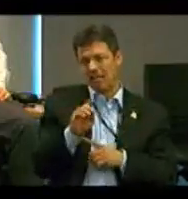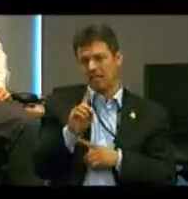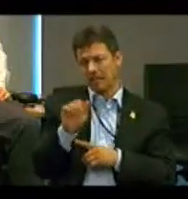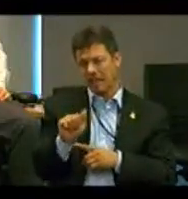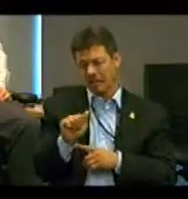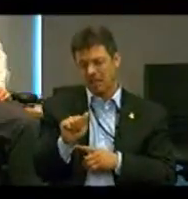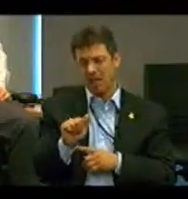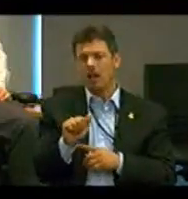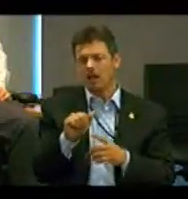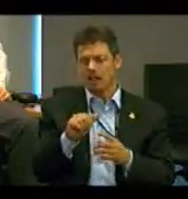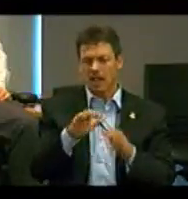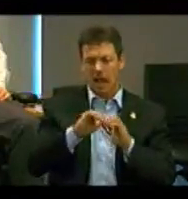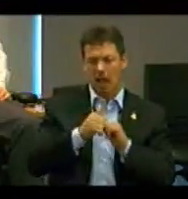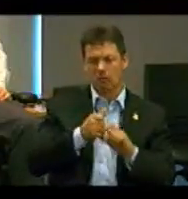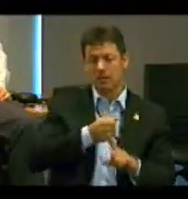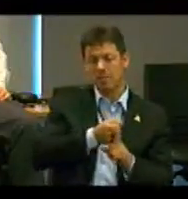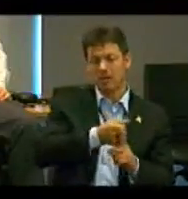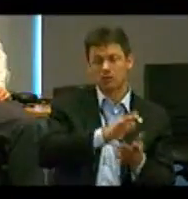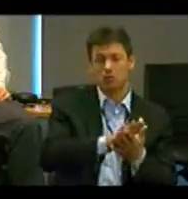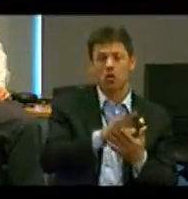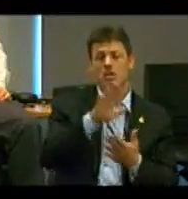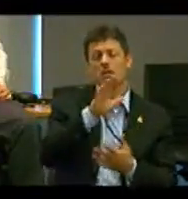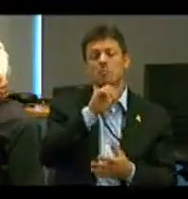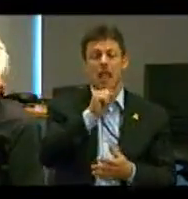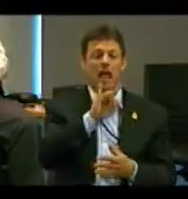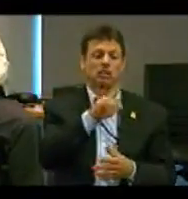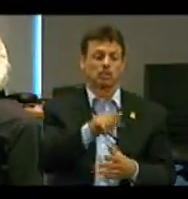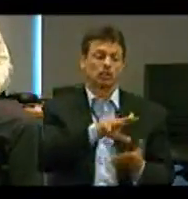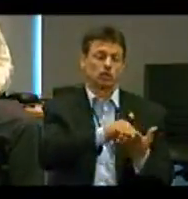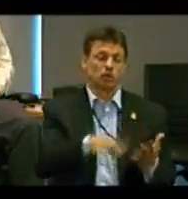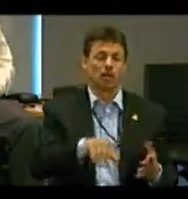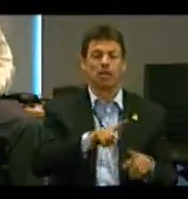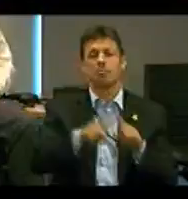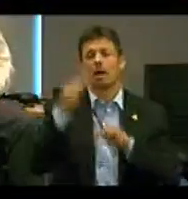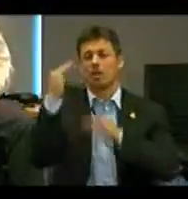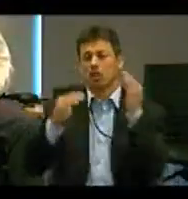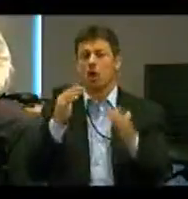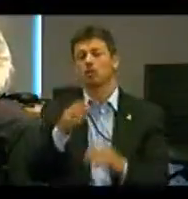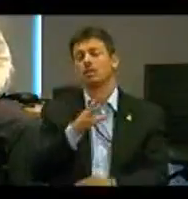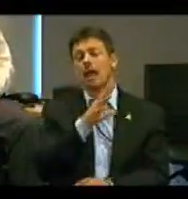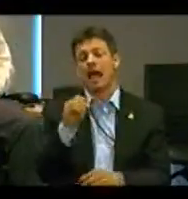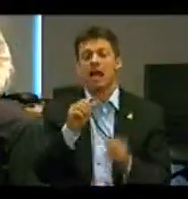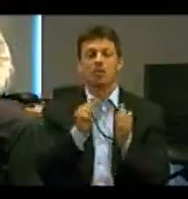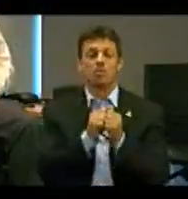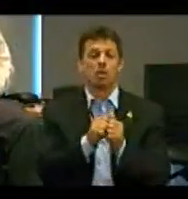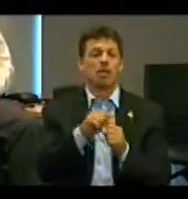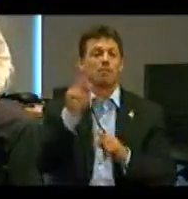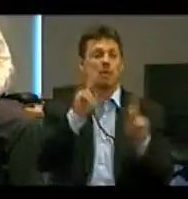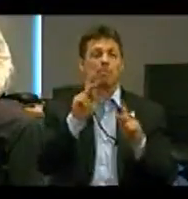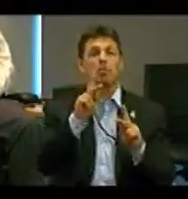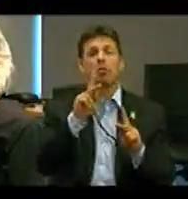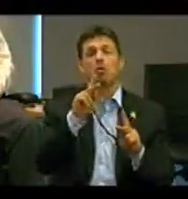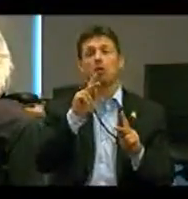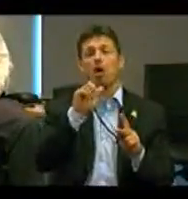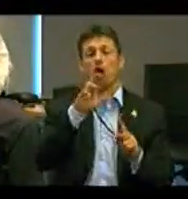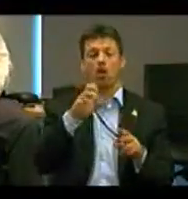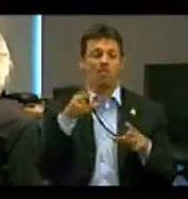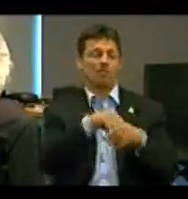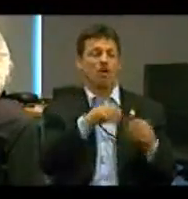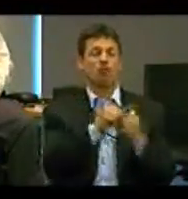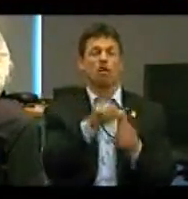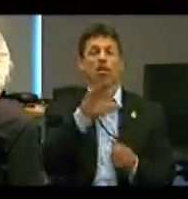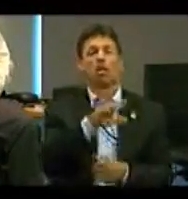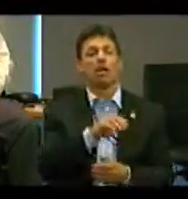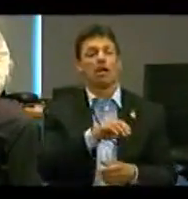schools, not just with educators and other adults, but also with young people who are active participants in the co-construction of their learning and who